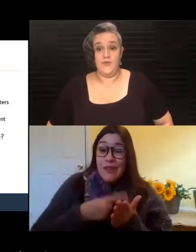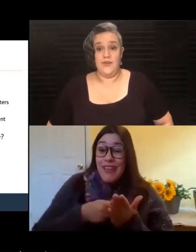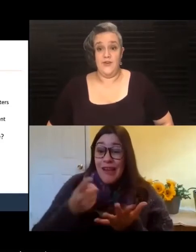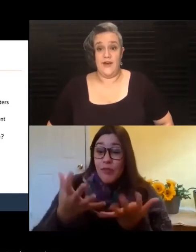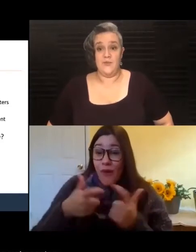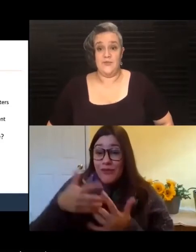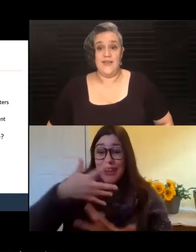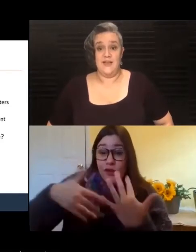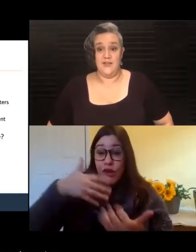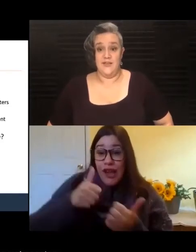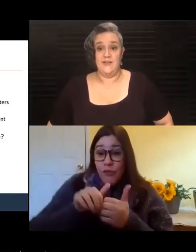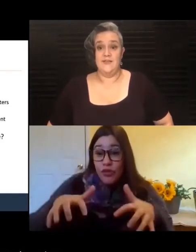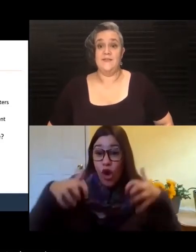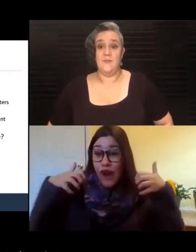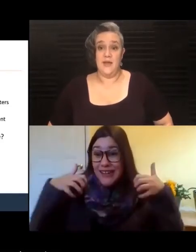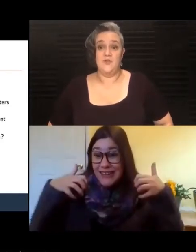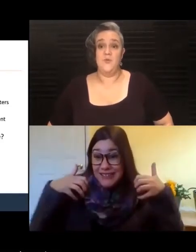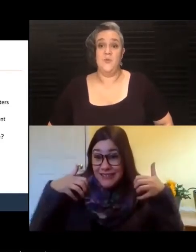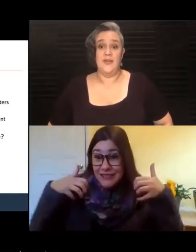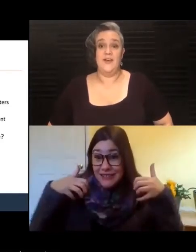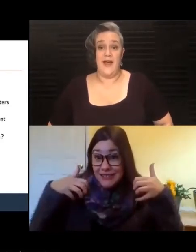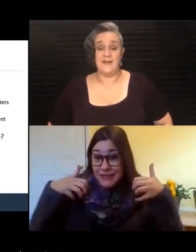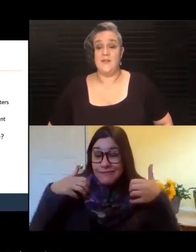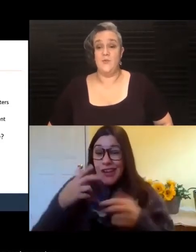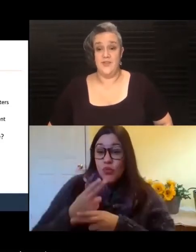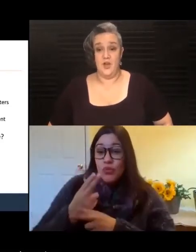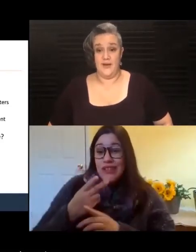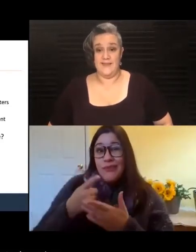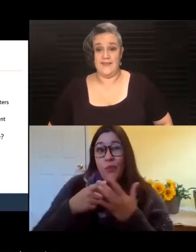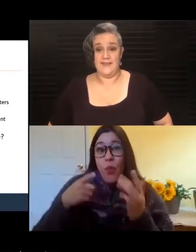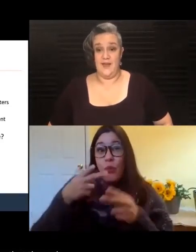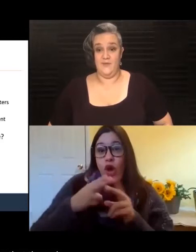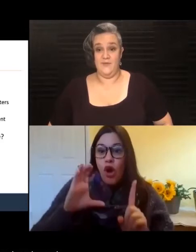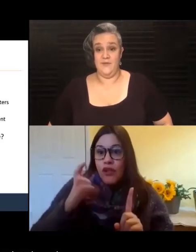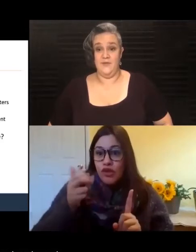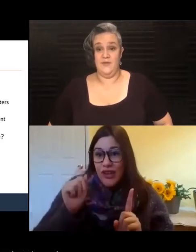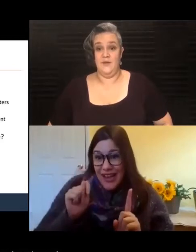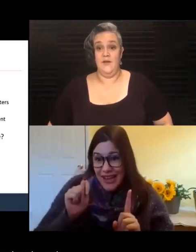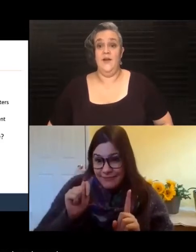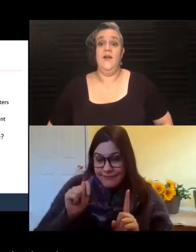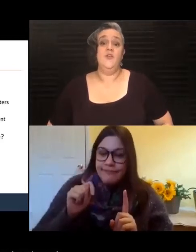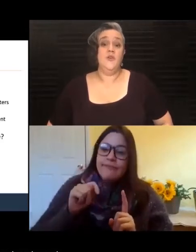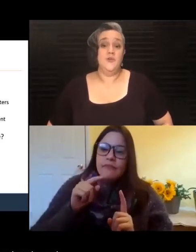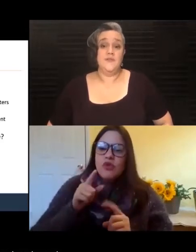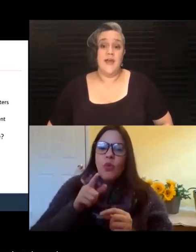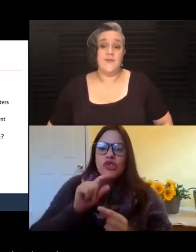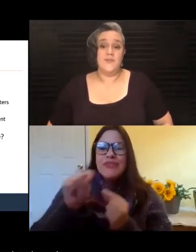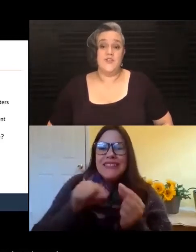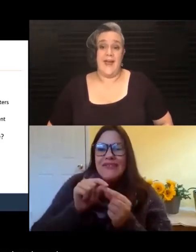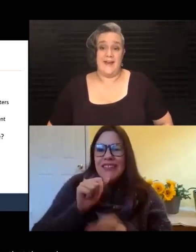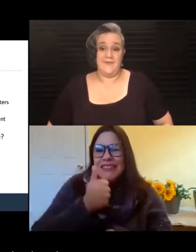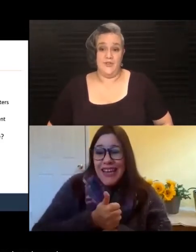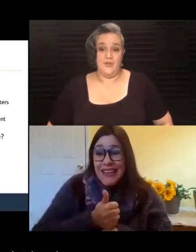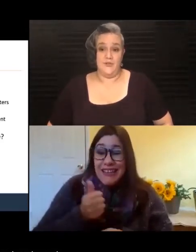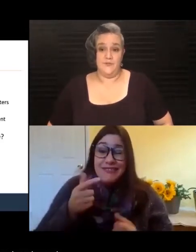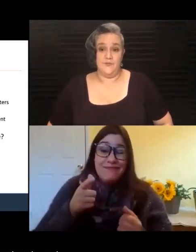Now, during your actual session, sometimes you will be interacting with the audience itself. You could use that through the